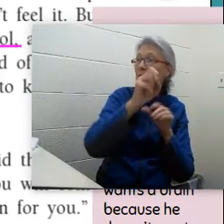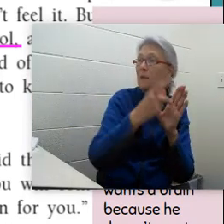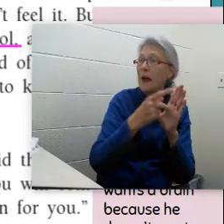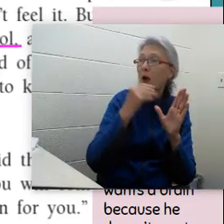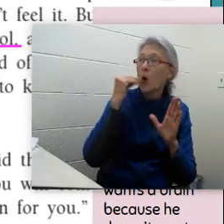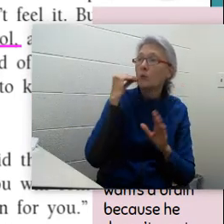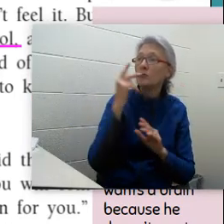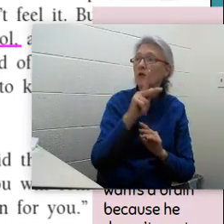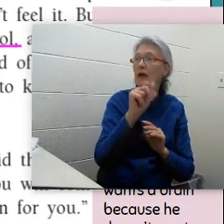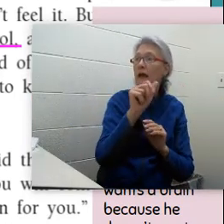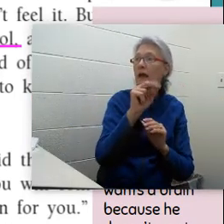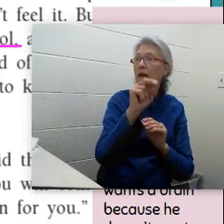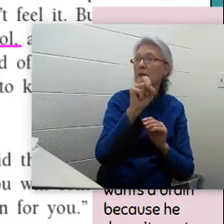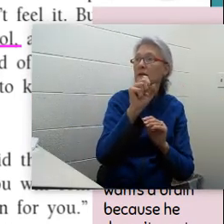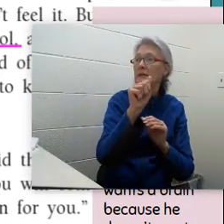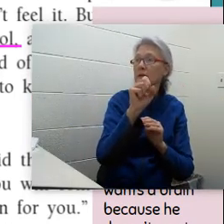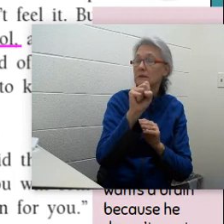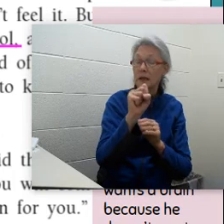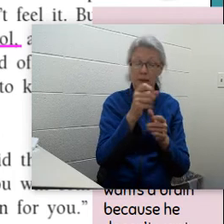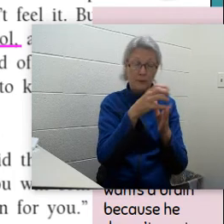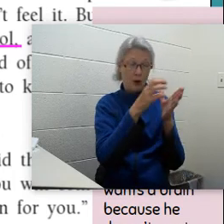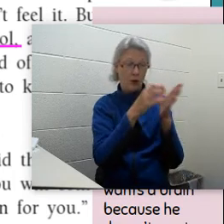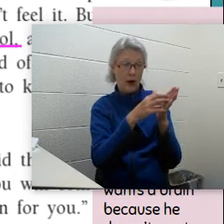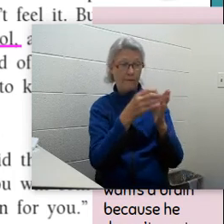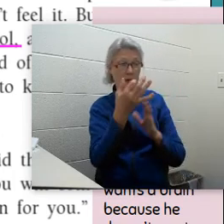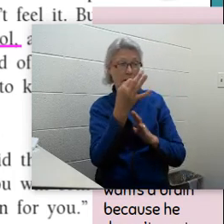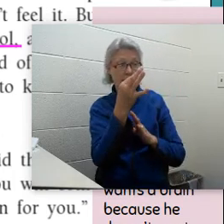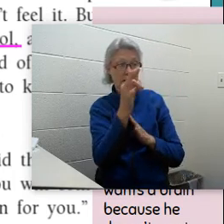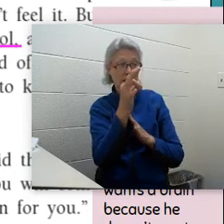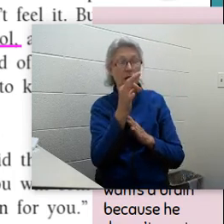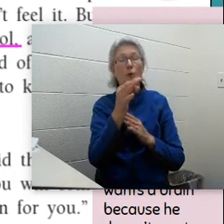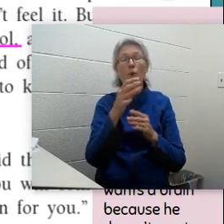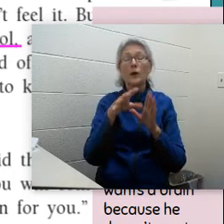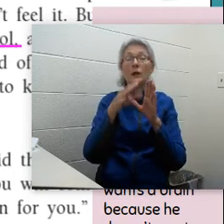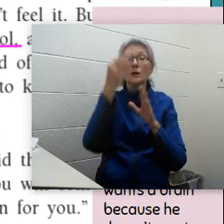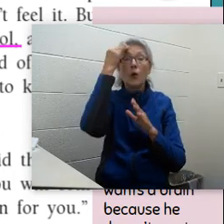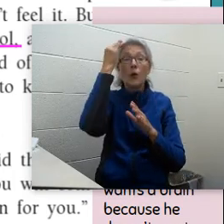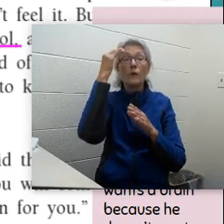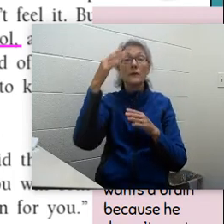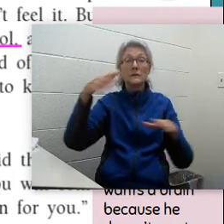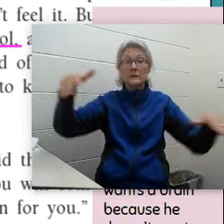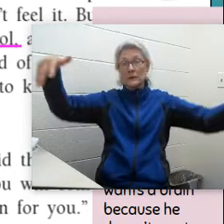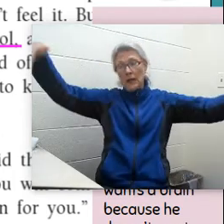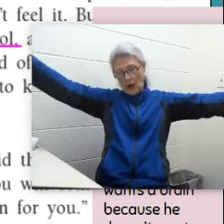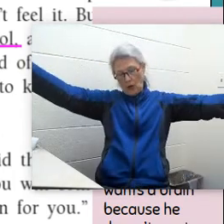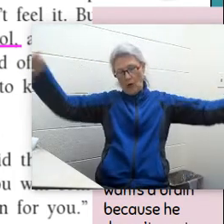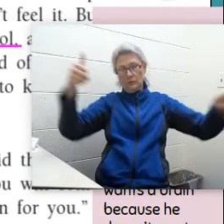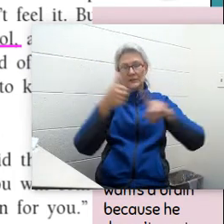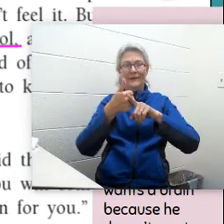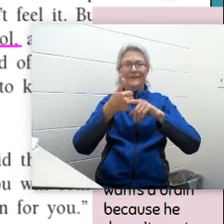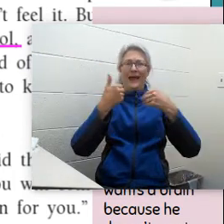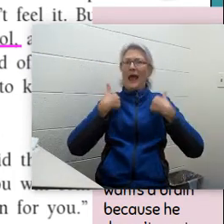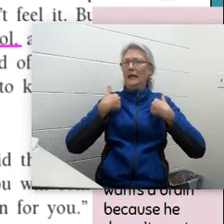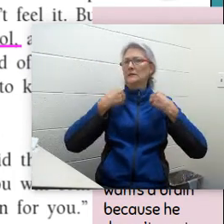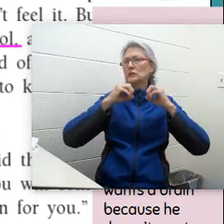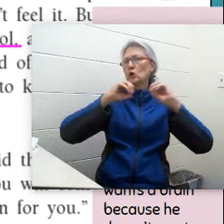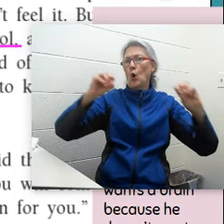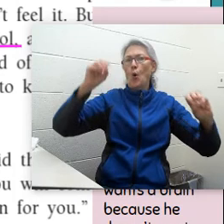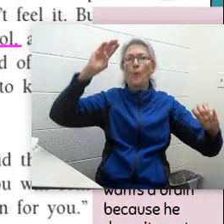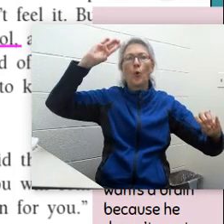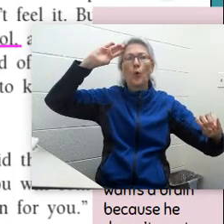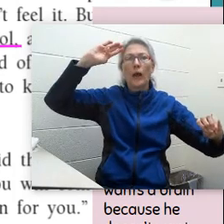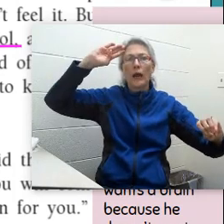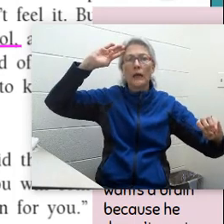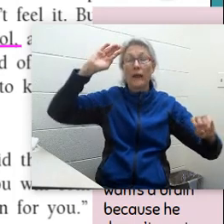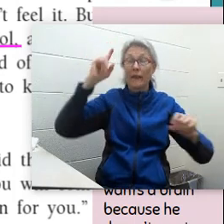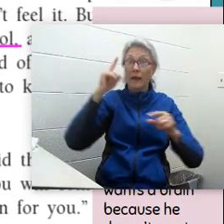in paragraph 19 that we found out that the Scarecrow does not have a brain. Once he realized that the Wizard of Oz